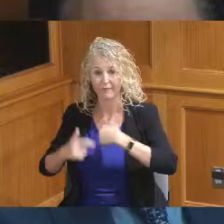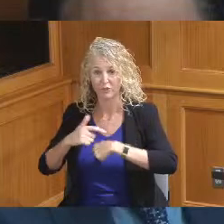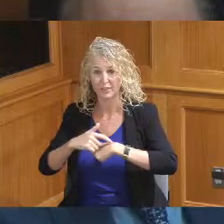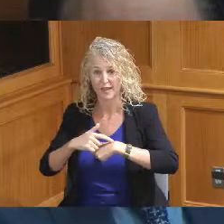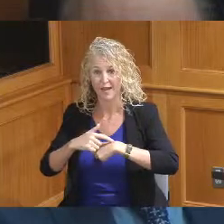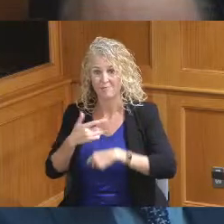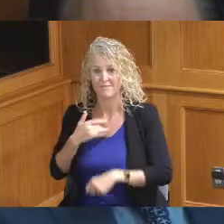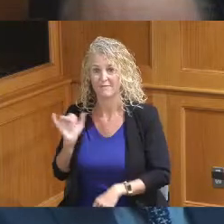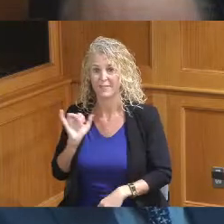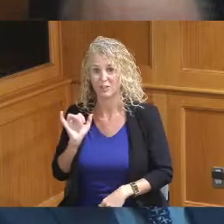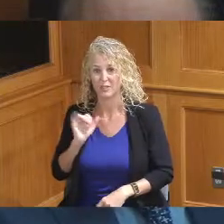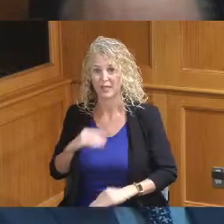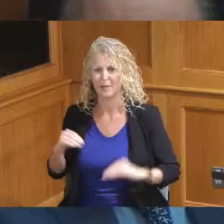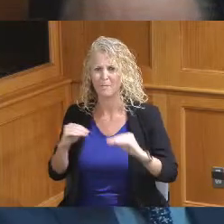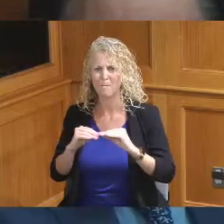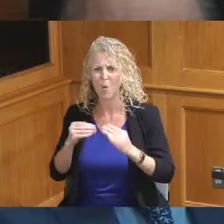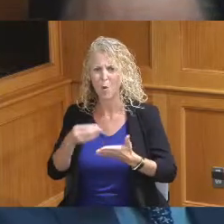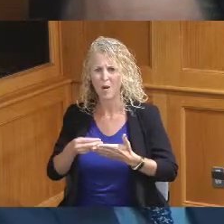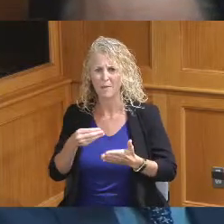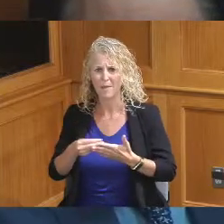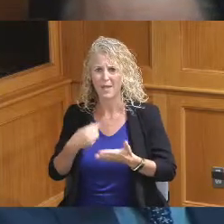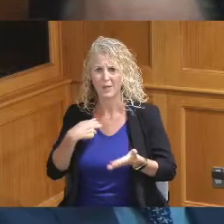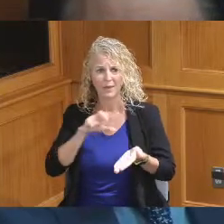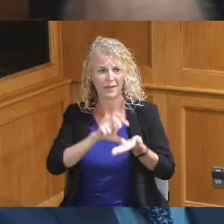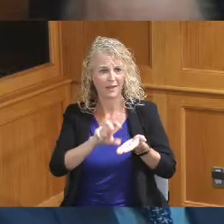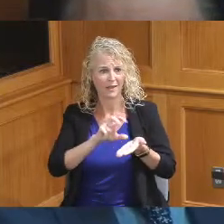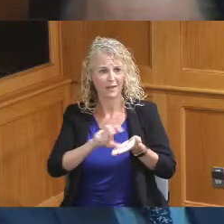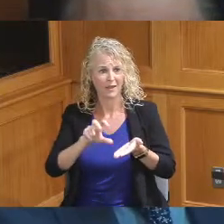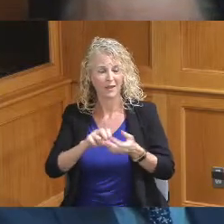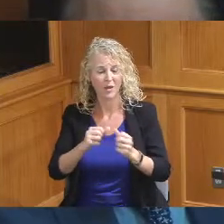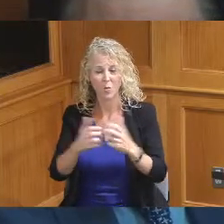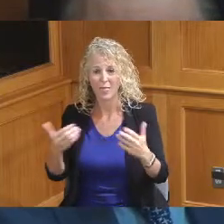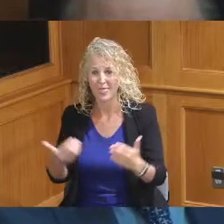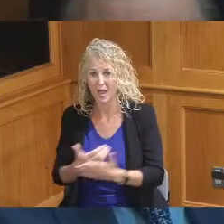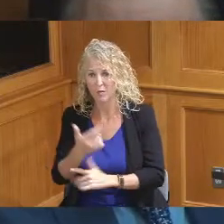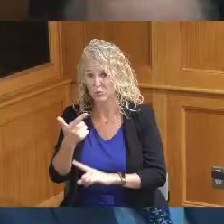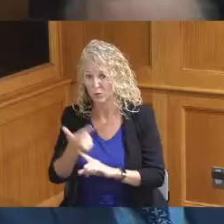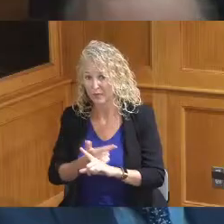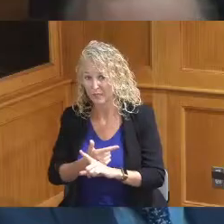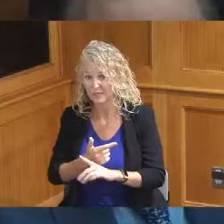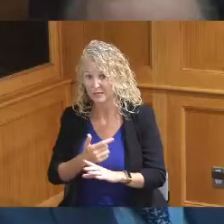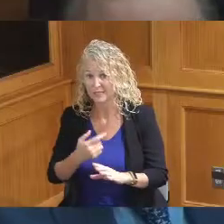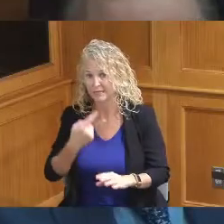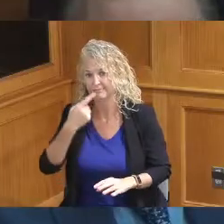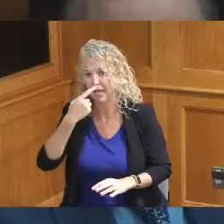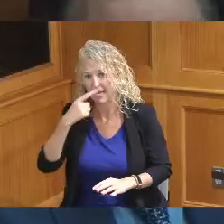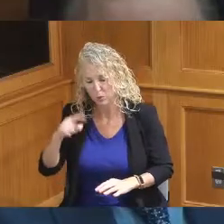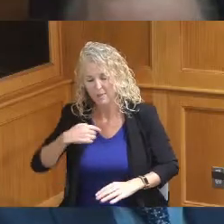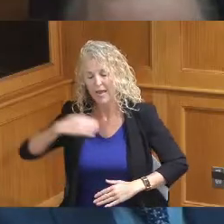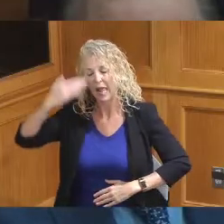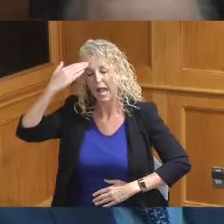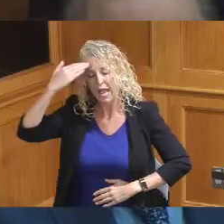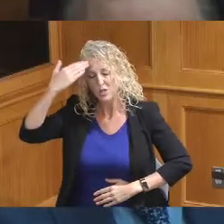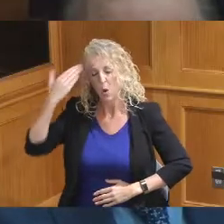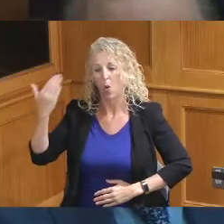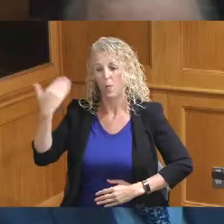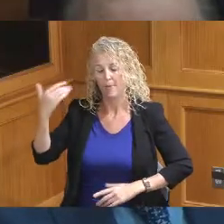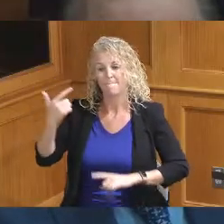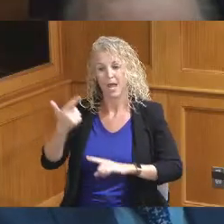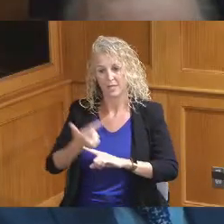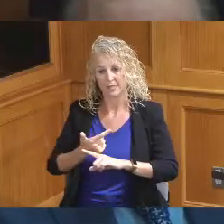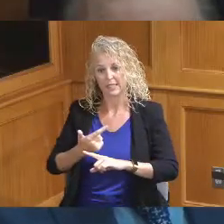we spending more money and we don't have a lease. I don't mind the old lease. I have those obligations. I want to clear it